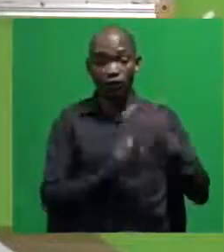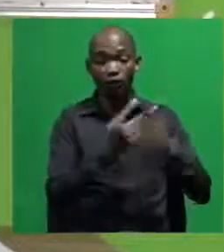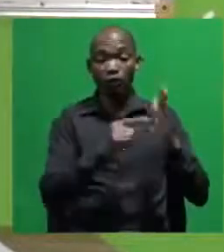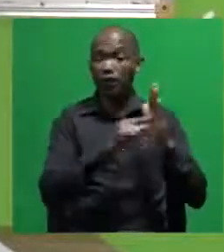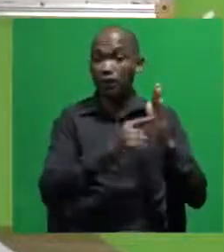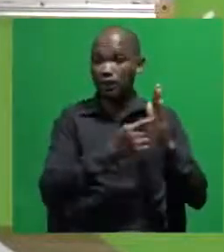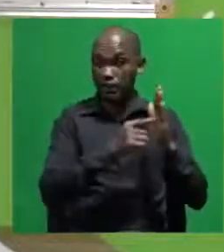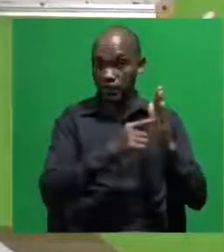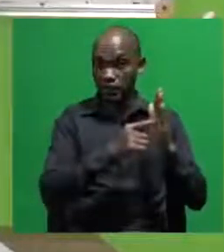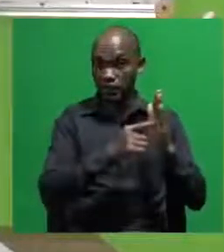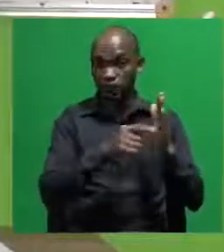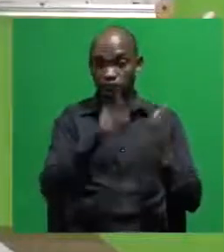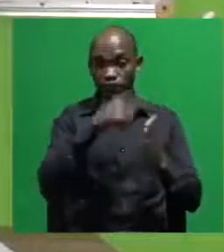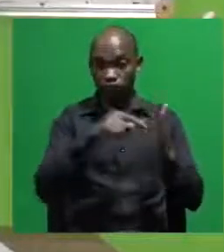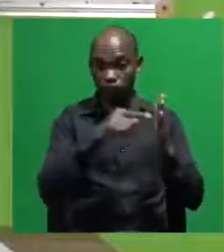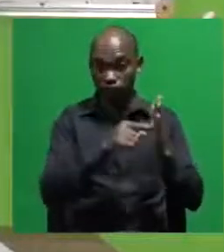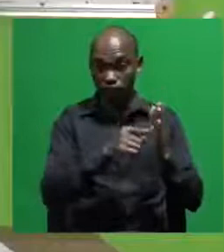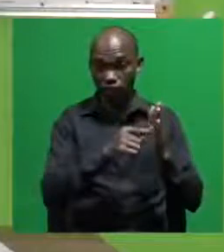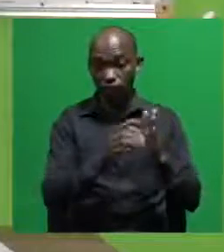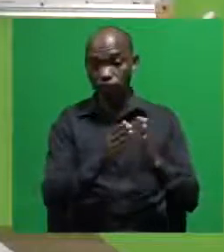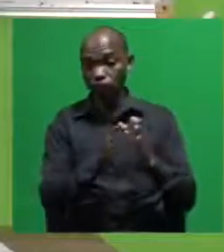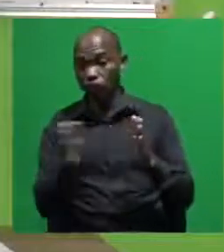the circumference there. So that is called as,